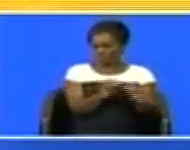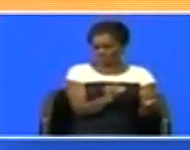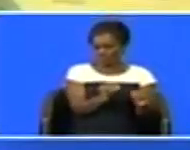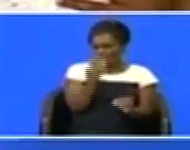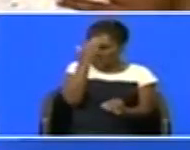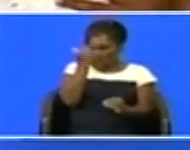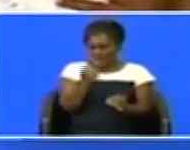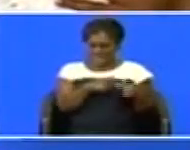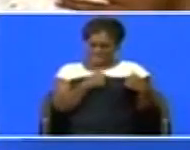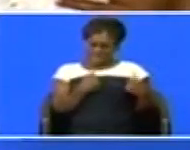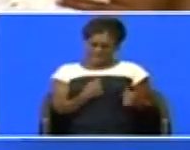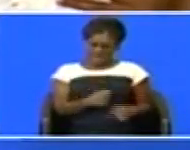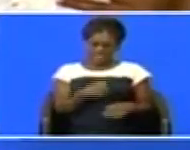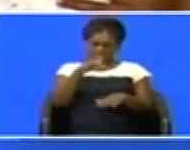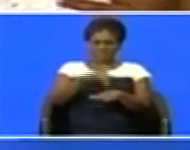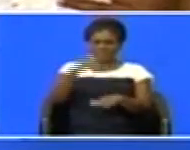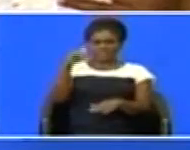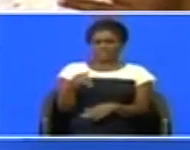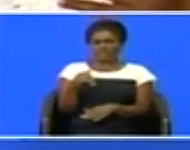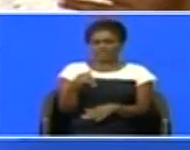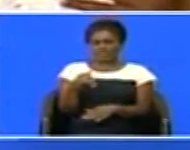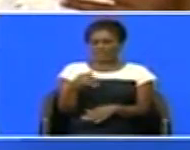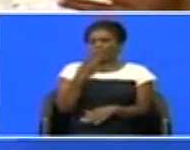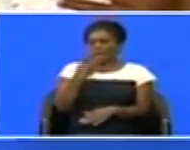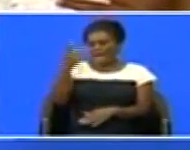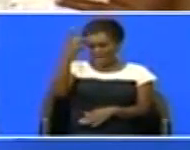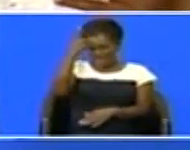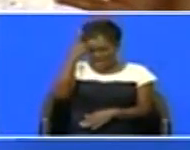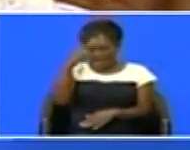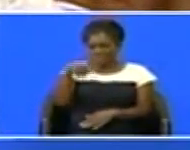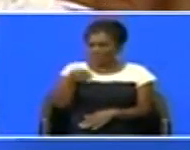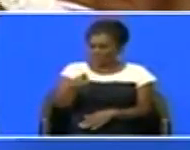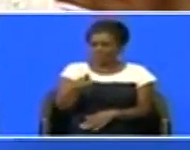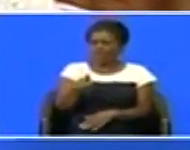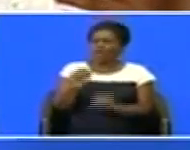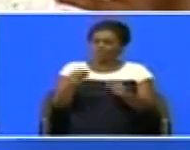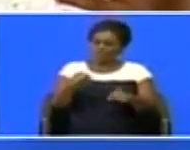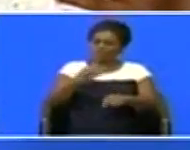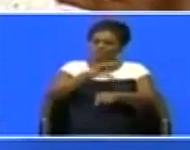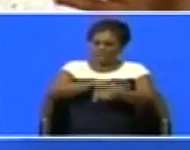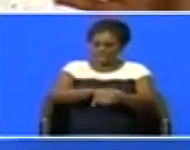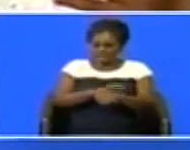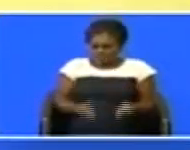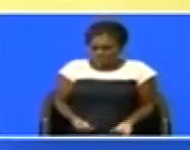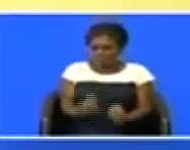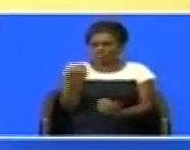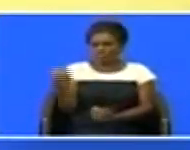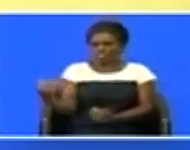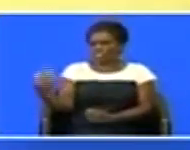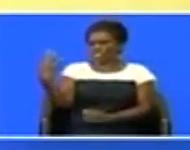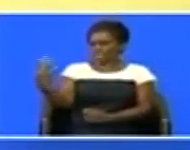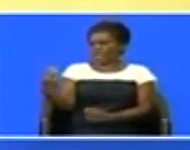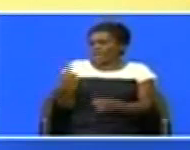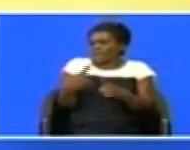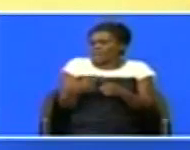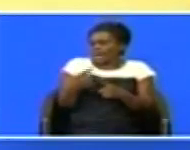conception, Judy Achieng and her husband Vincent Ochieng were very pleased to learn that they would be getting triplets. But their joy would turn to